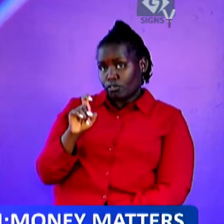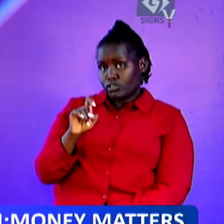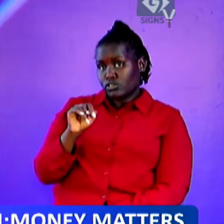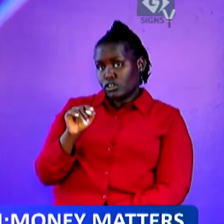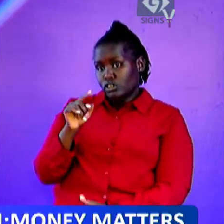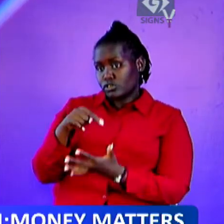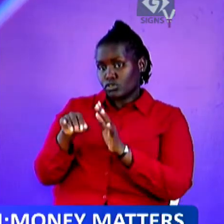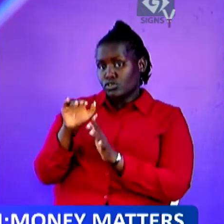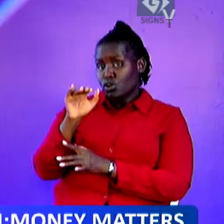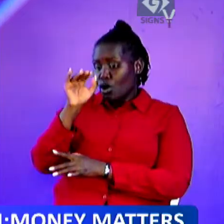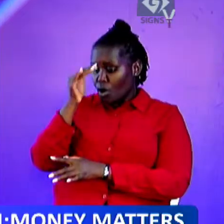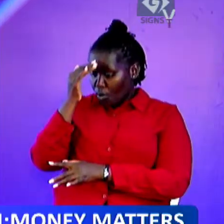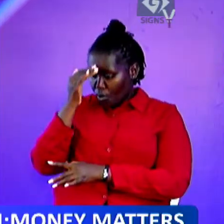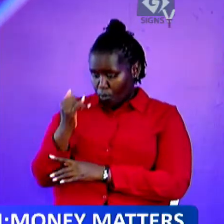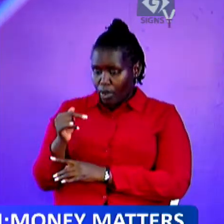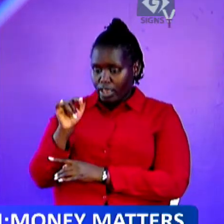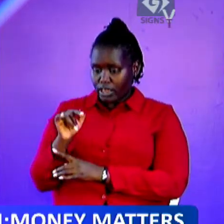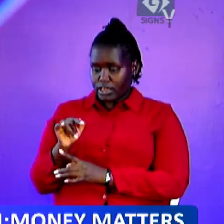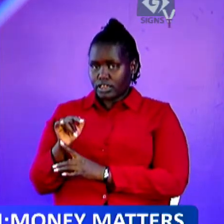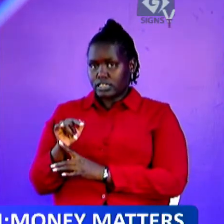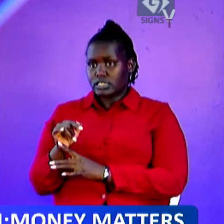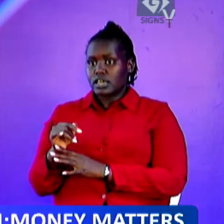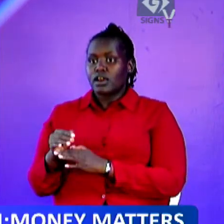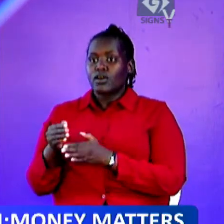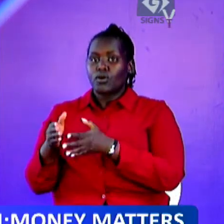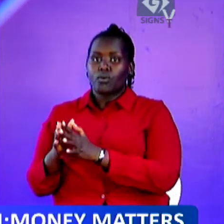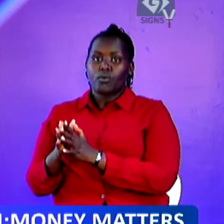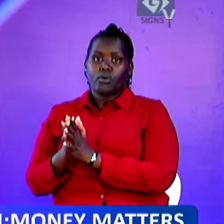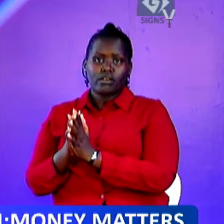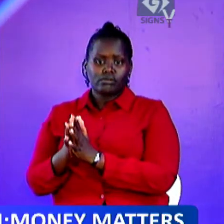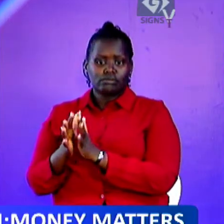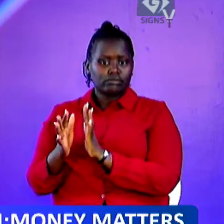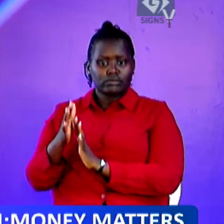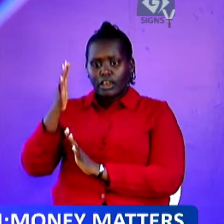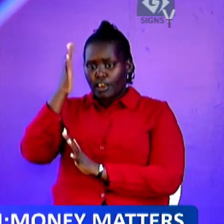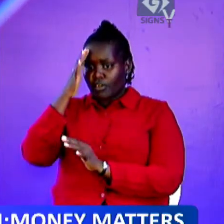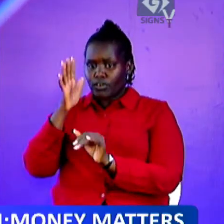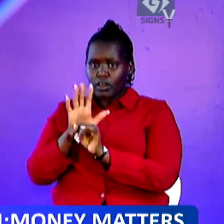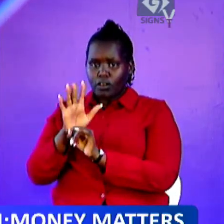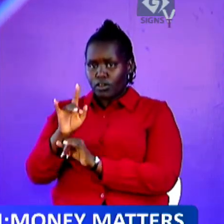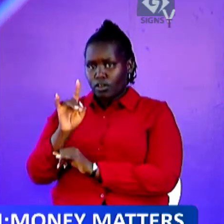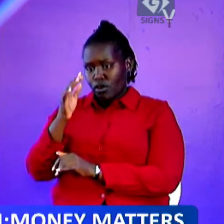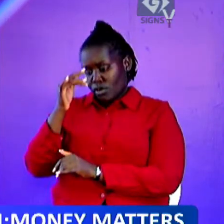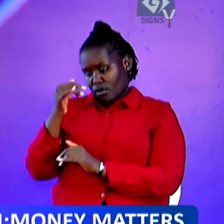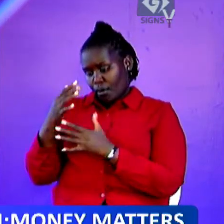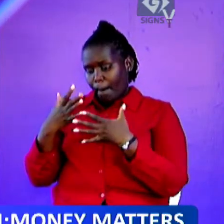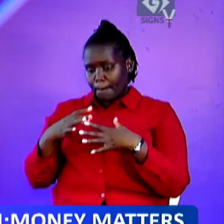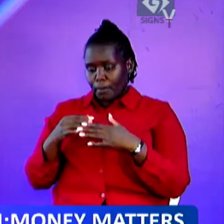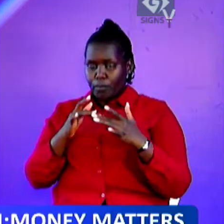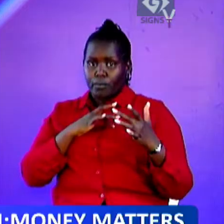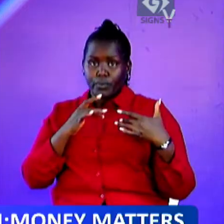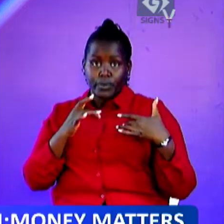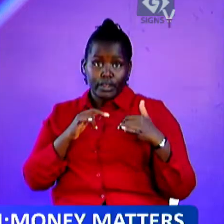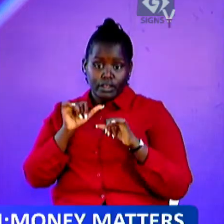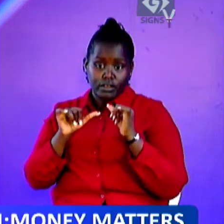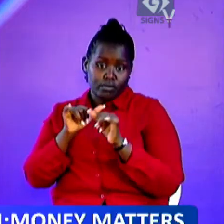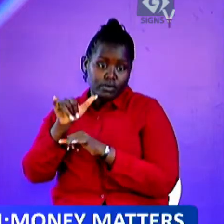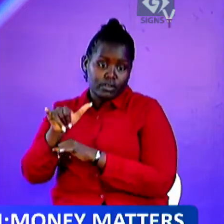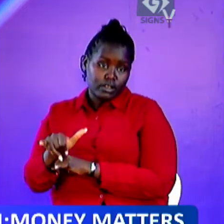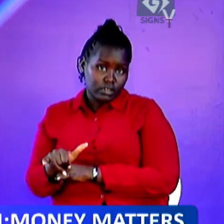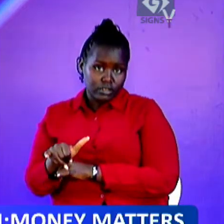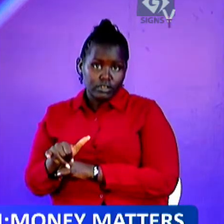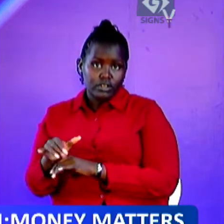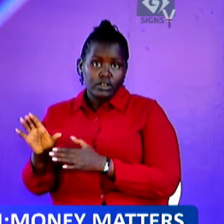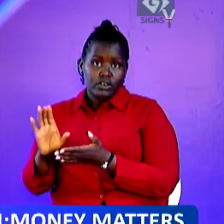these collective investment schemes very popular? One, because people are concerned with the safety of their cash. Okay, that